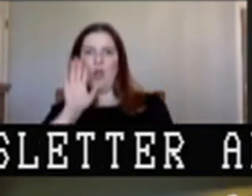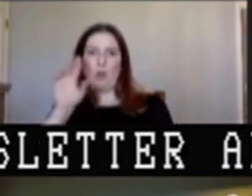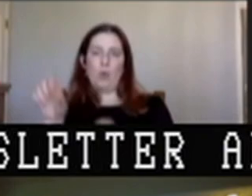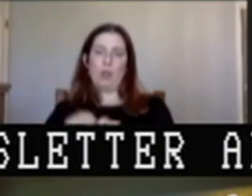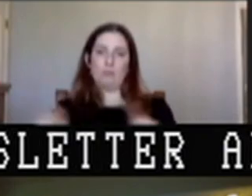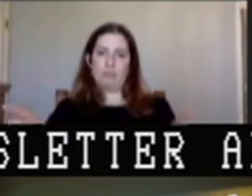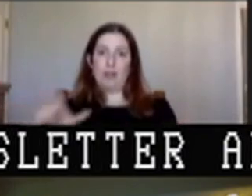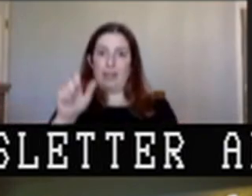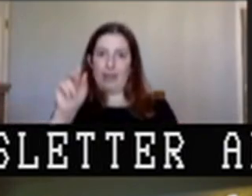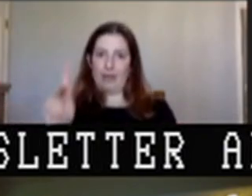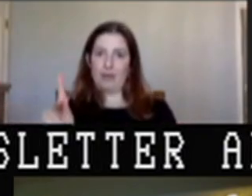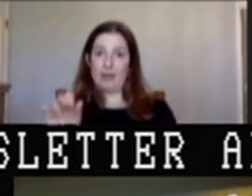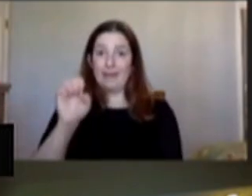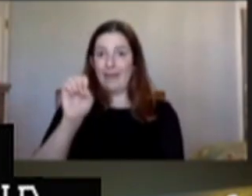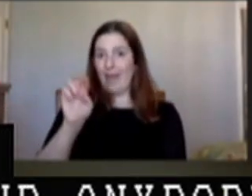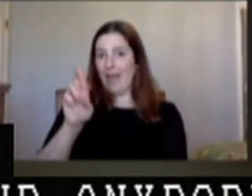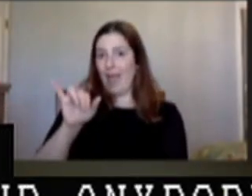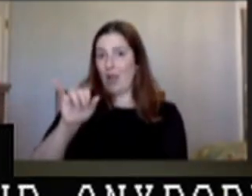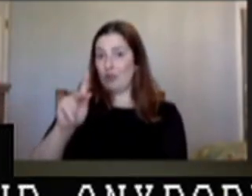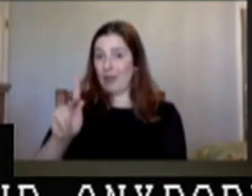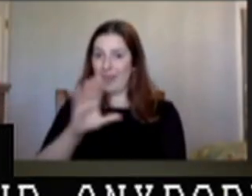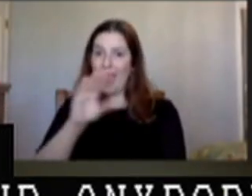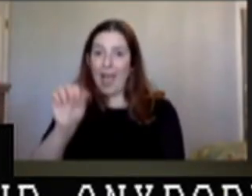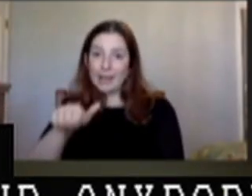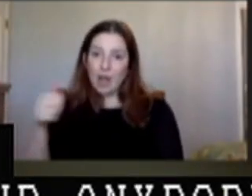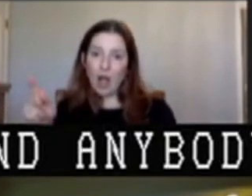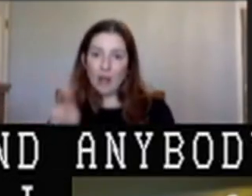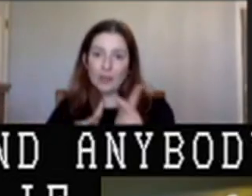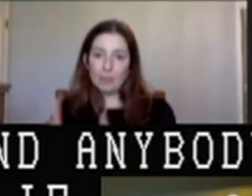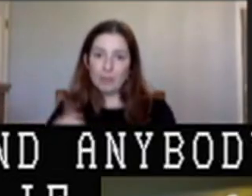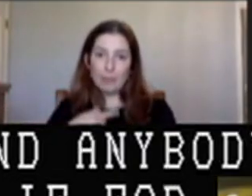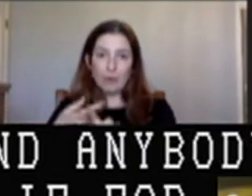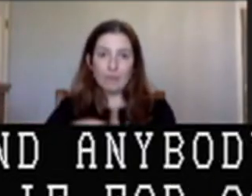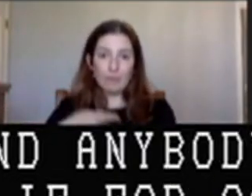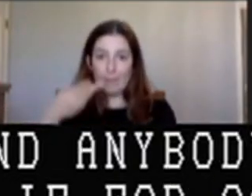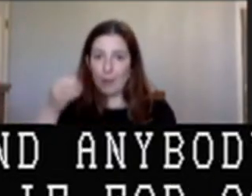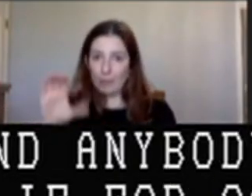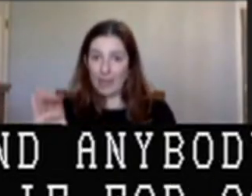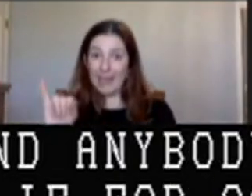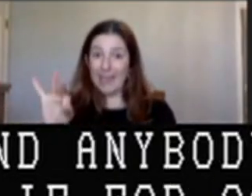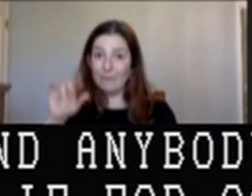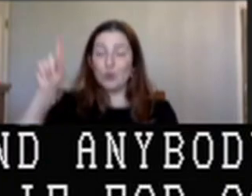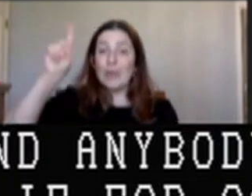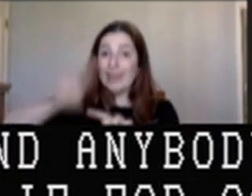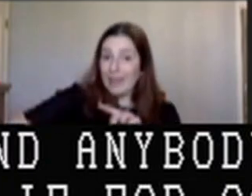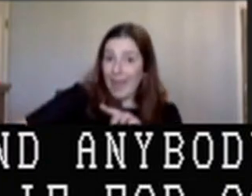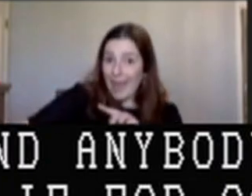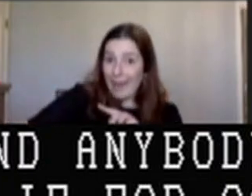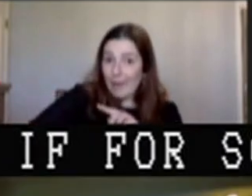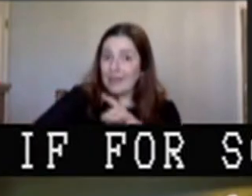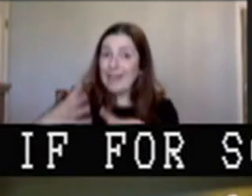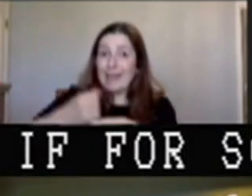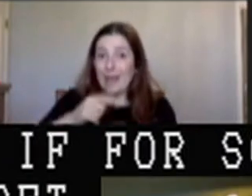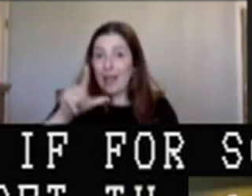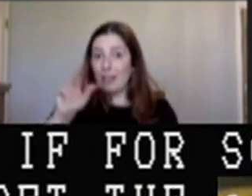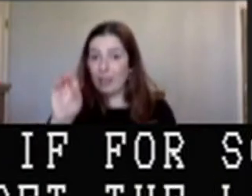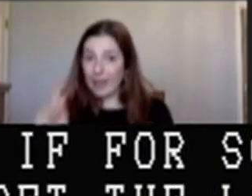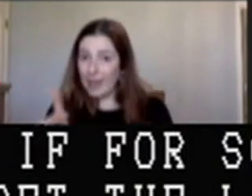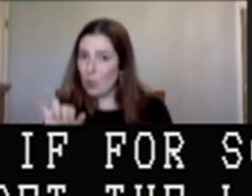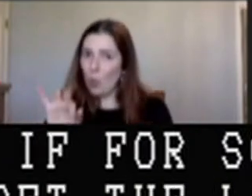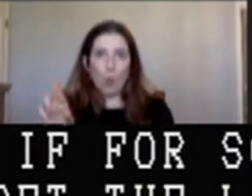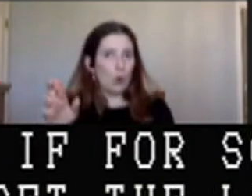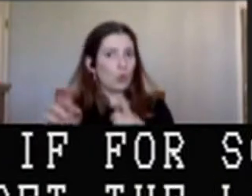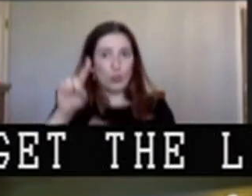and anybody else on the public, if for some reason you can't get the link or you can't find it, feel